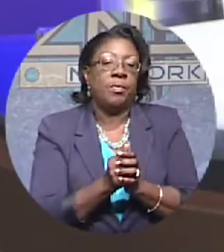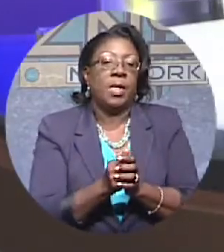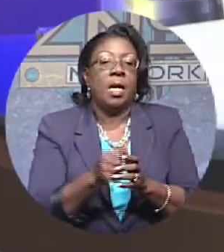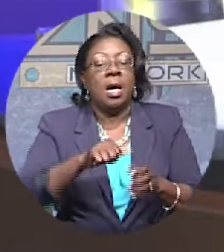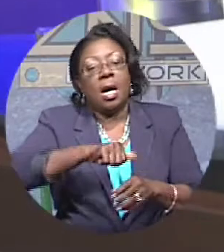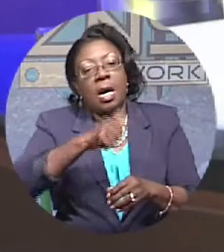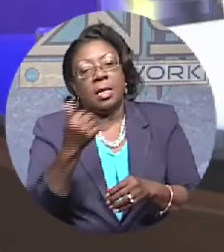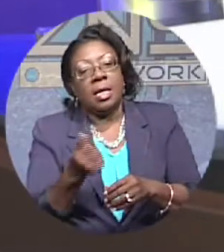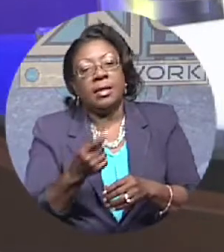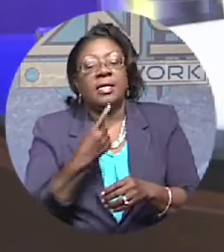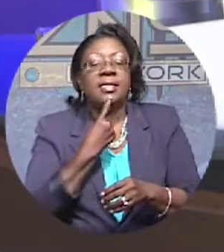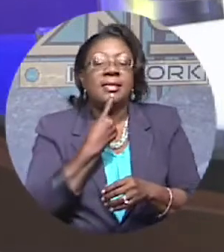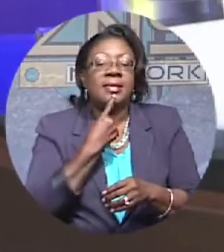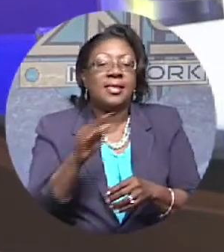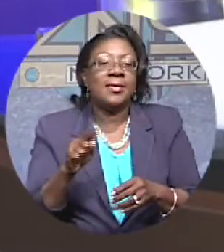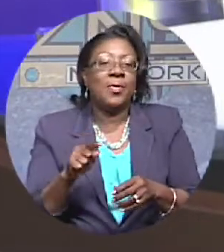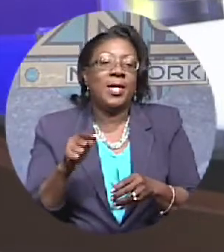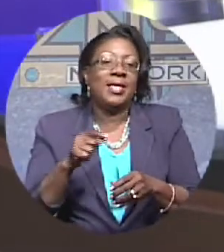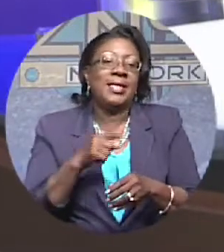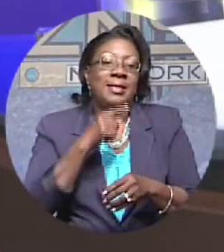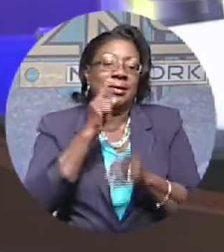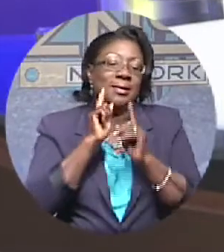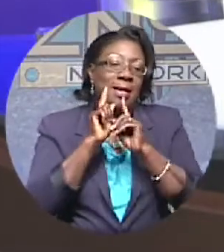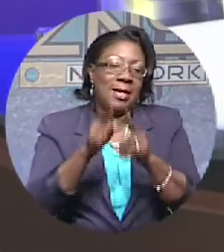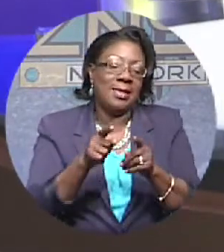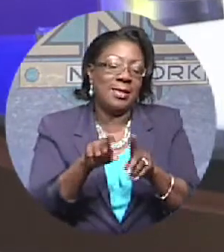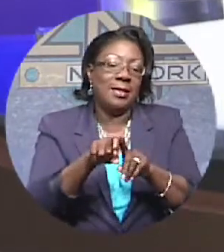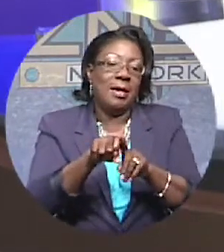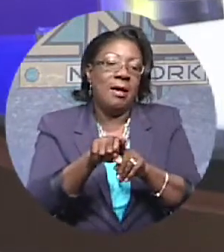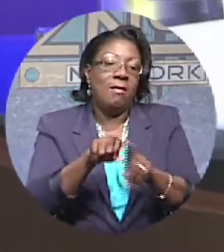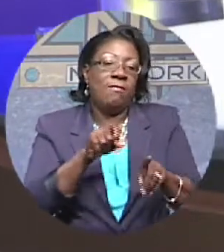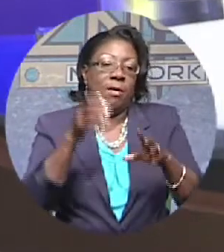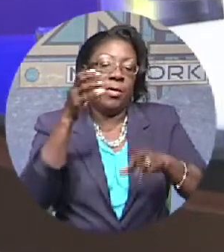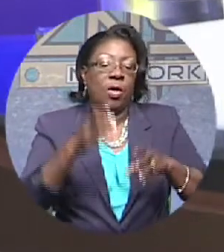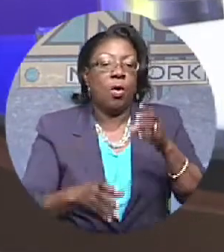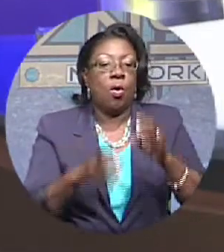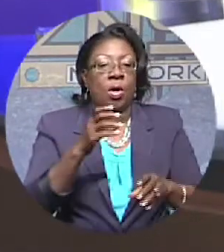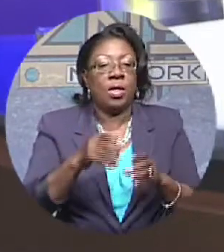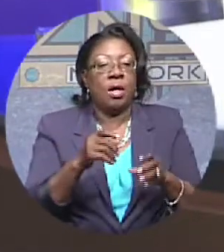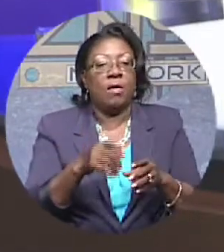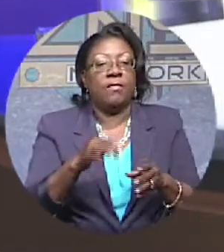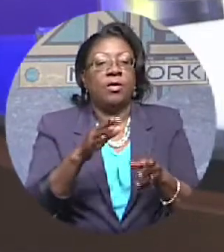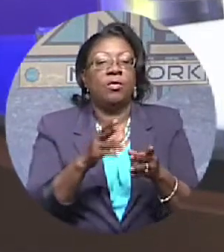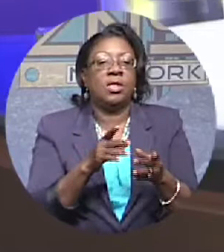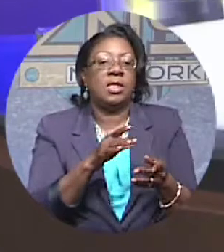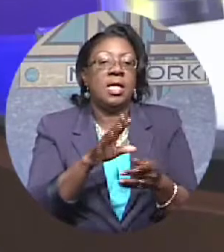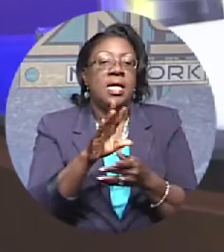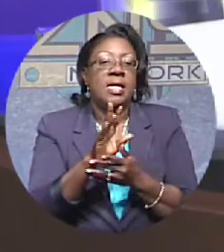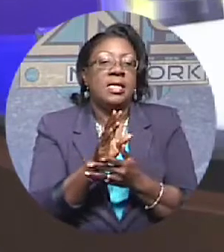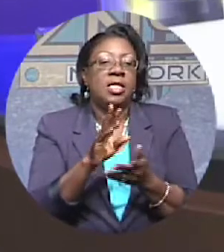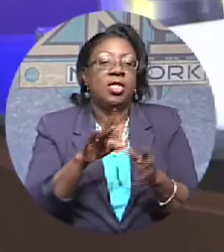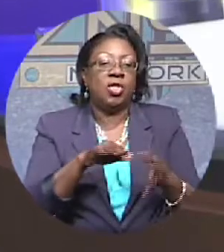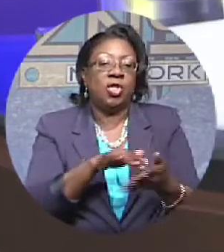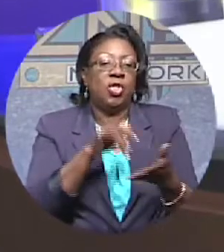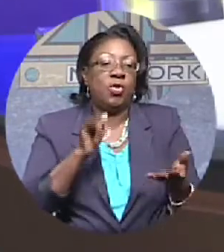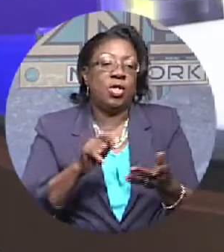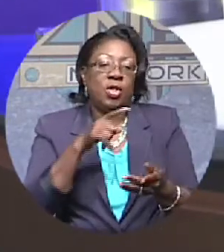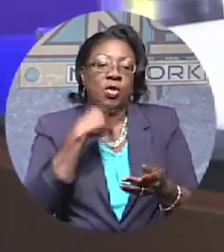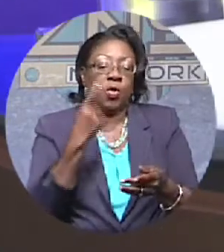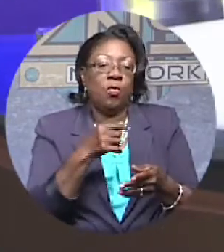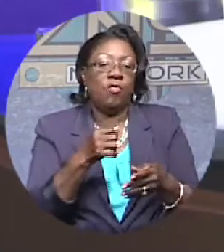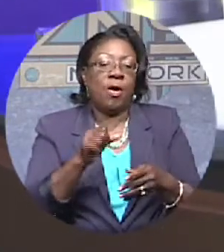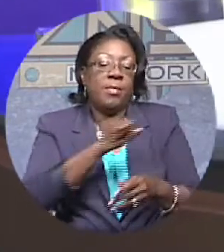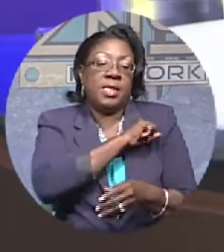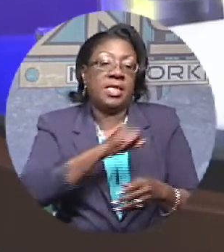those 26 students who filed legal action against the Anglican Central Education Authority for its decision to cancel graduation and